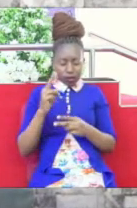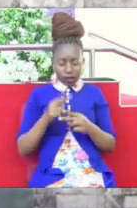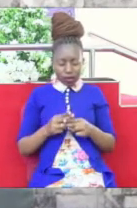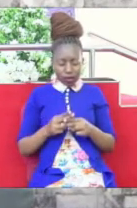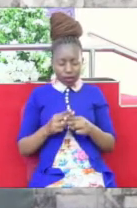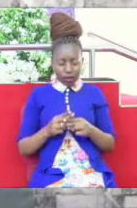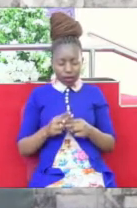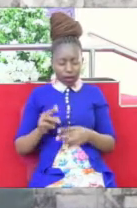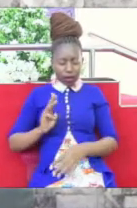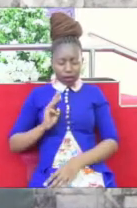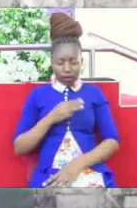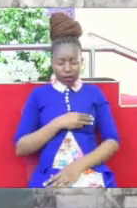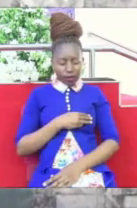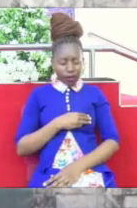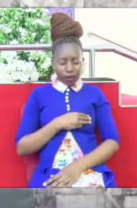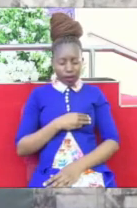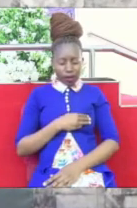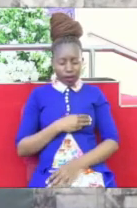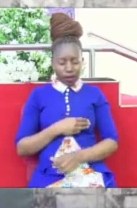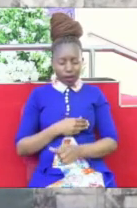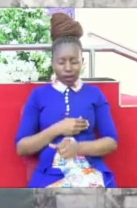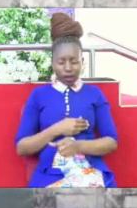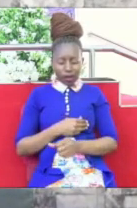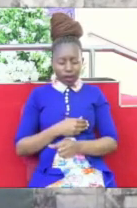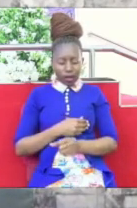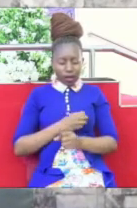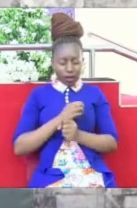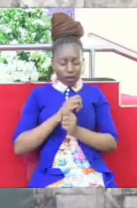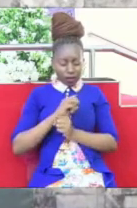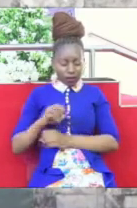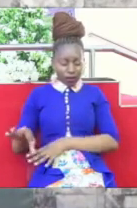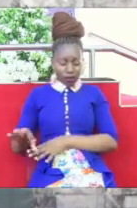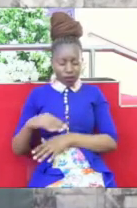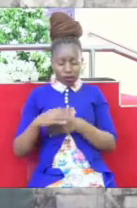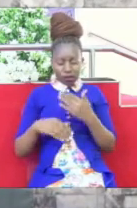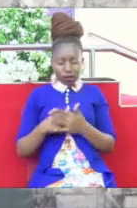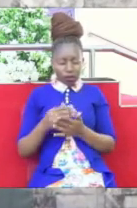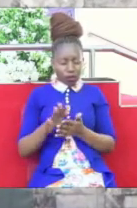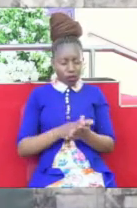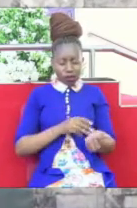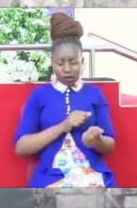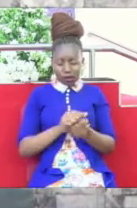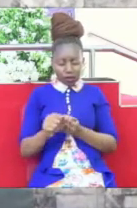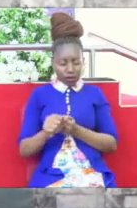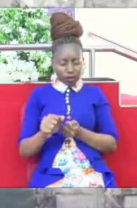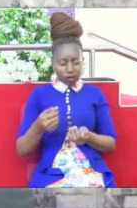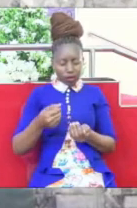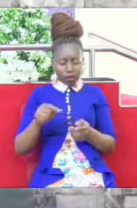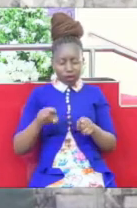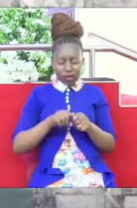every distraction and shatter every curse present in this spiritual